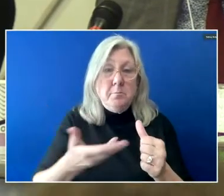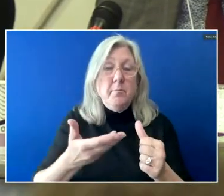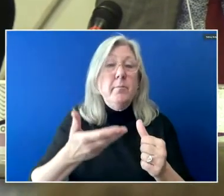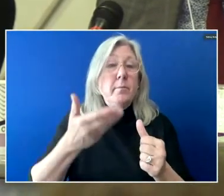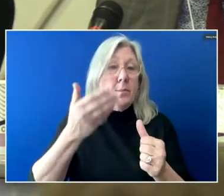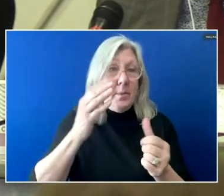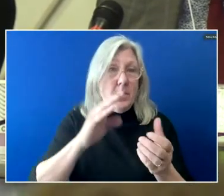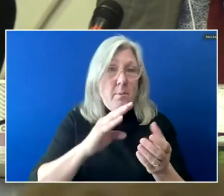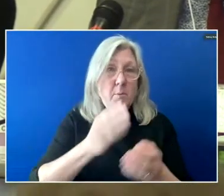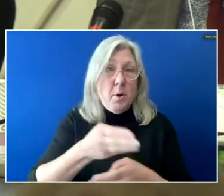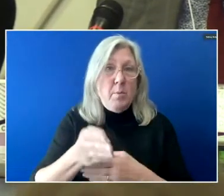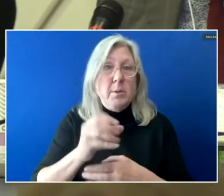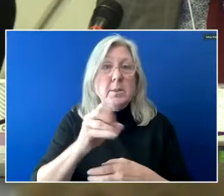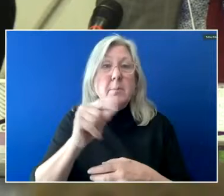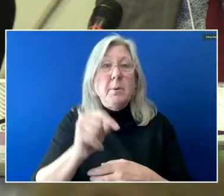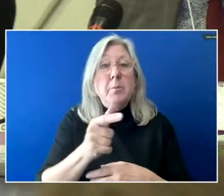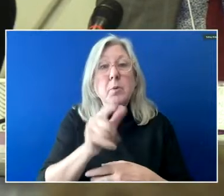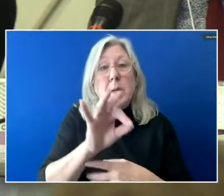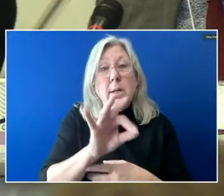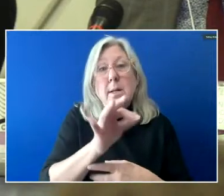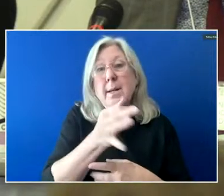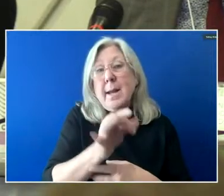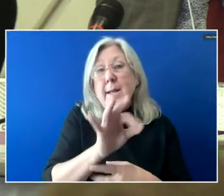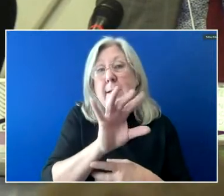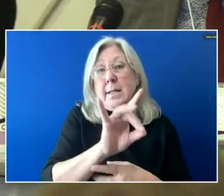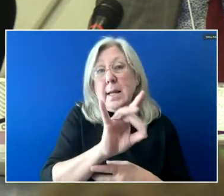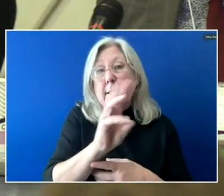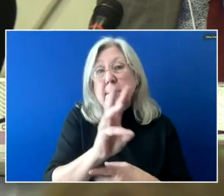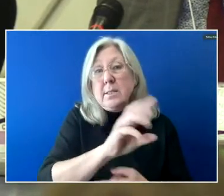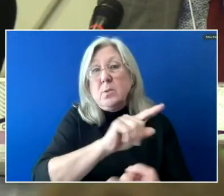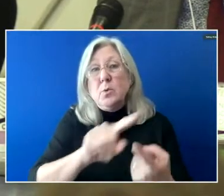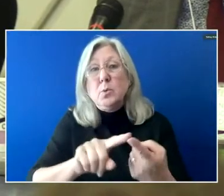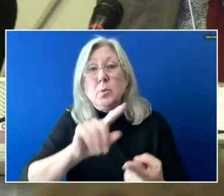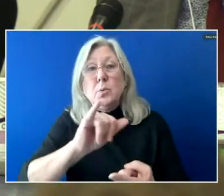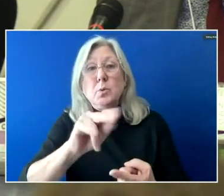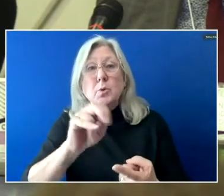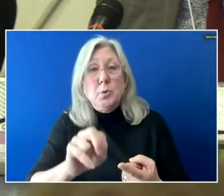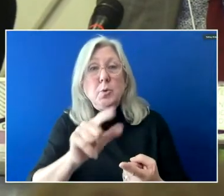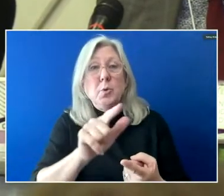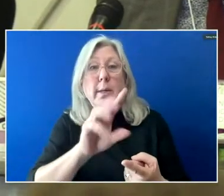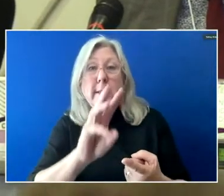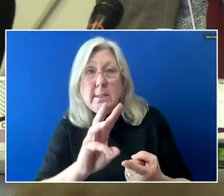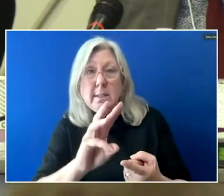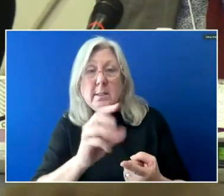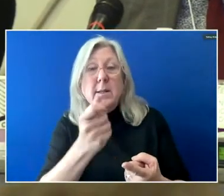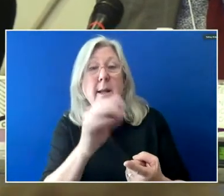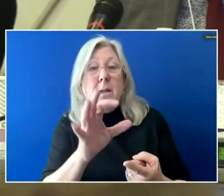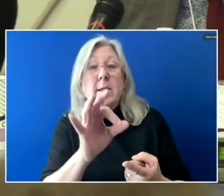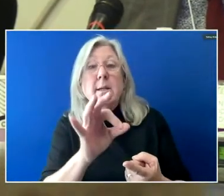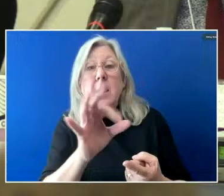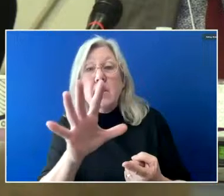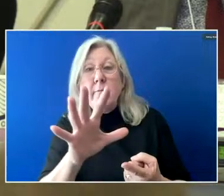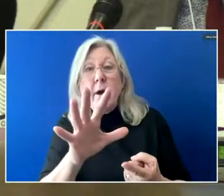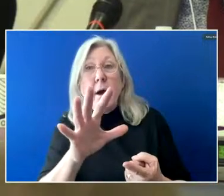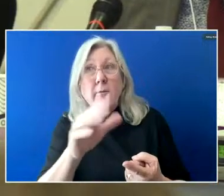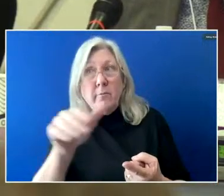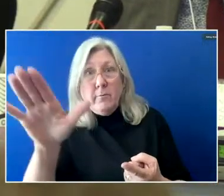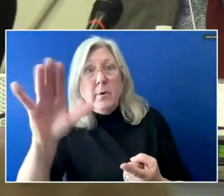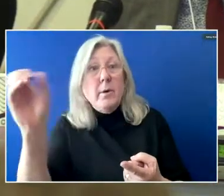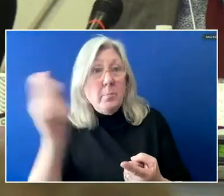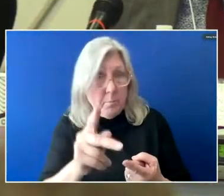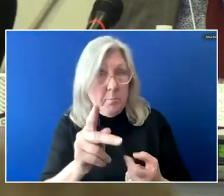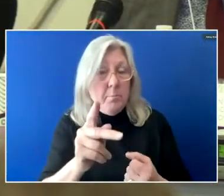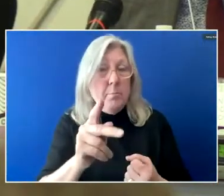1986 through June 26th 199 5 and he returned on October